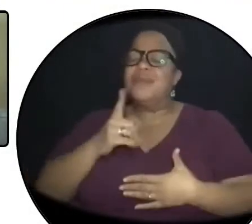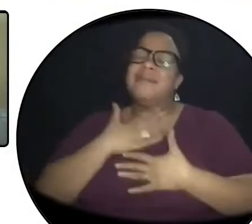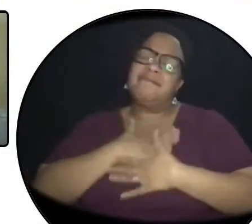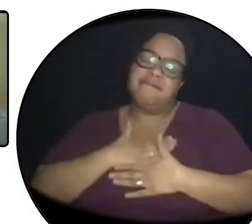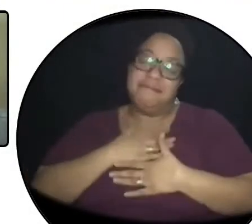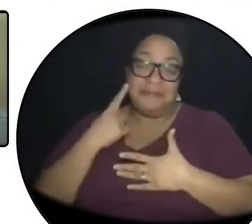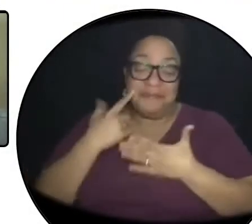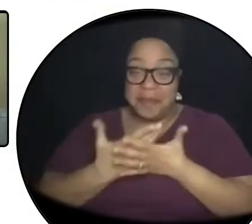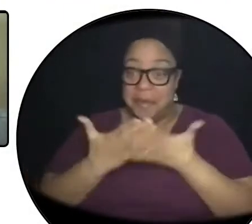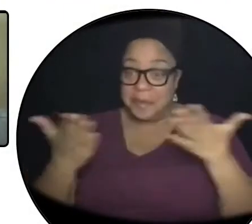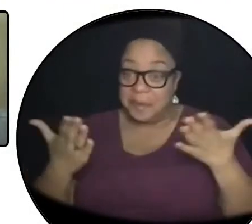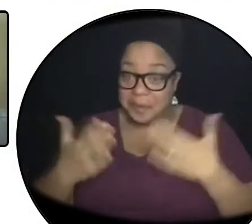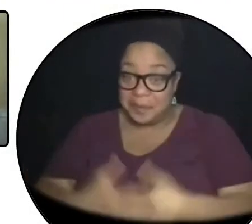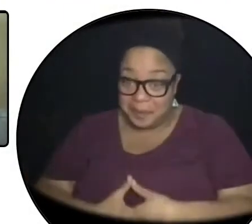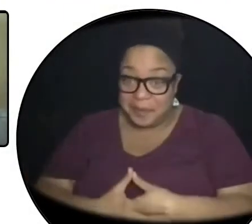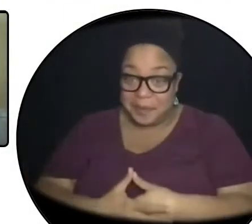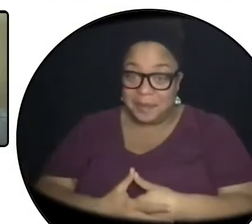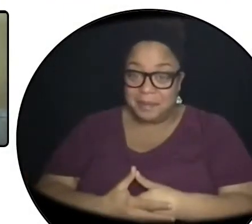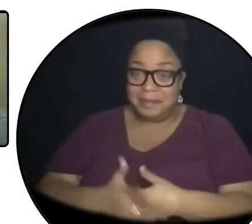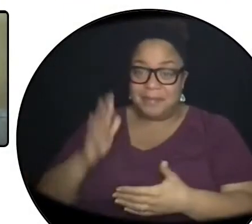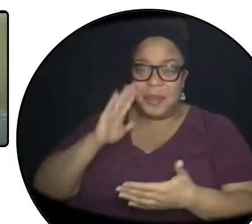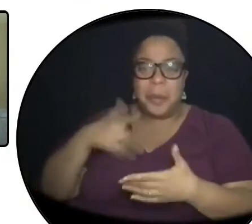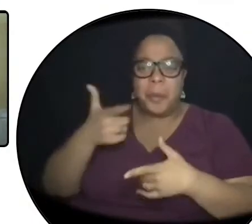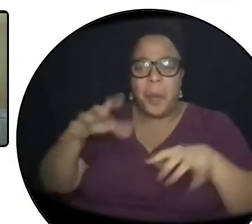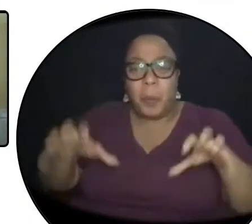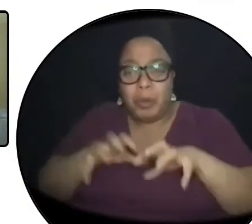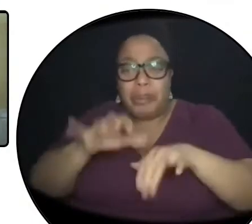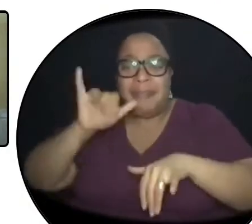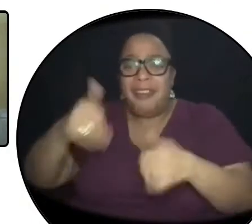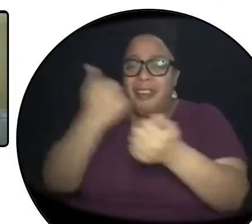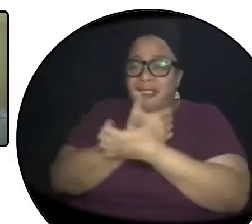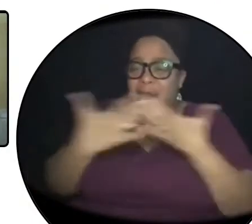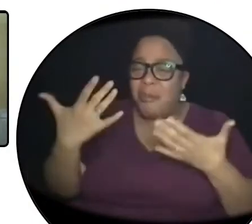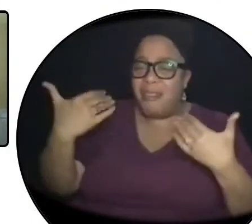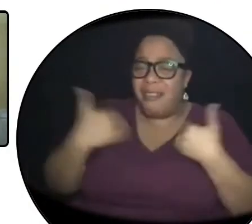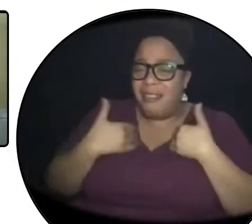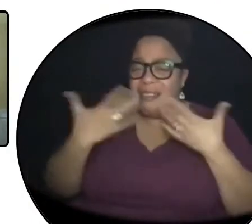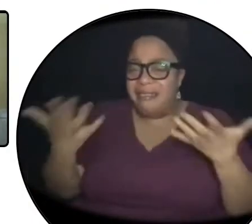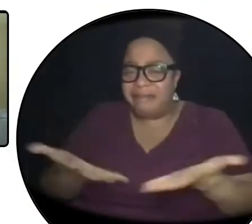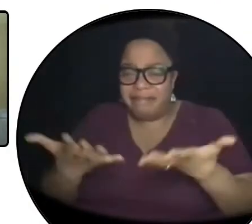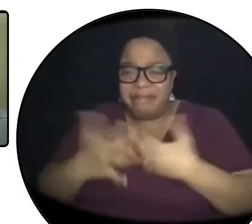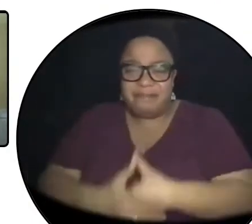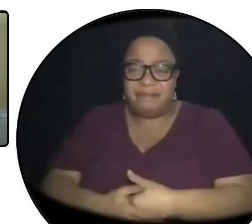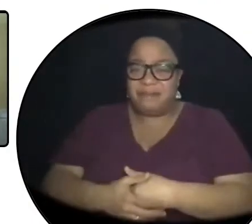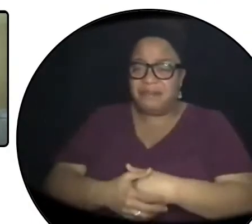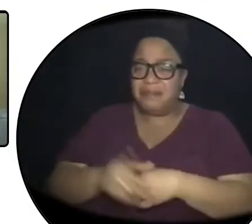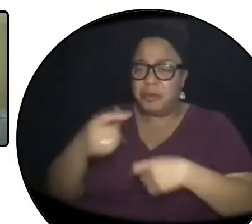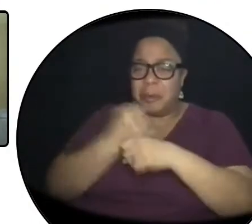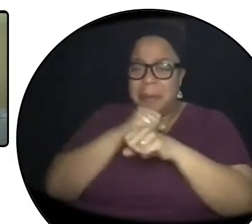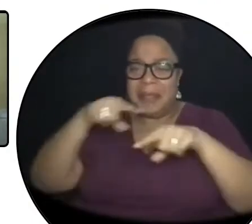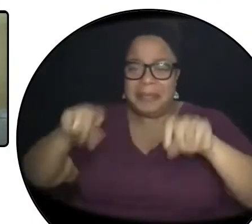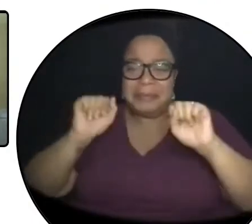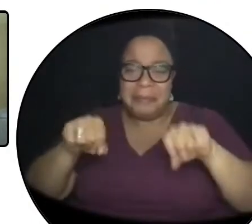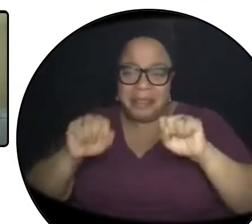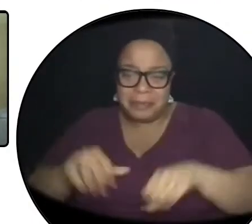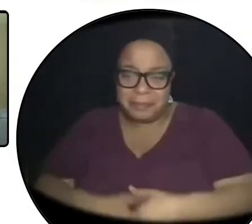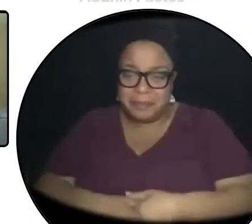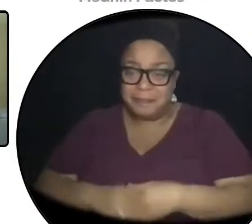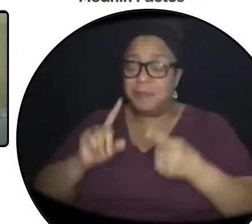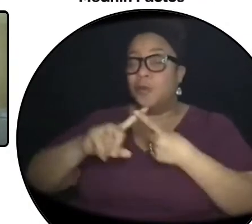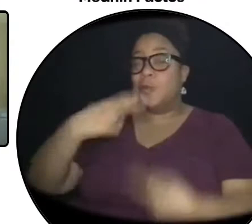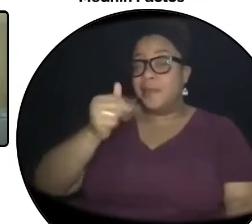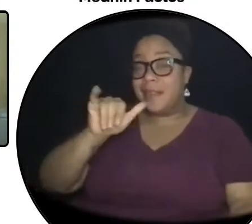people are going to say more about themselves, but just let you know a little bit more about them. So,